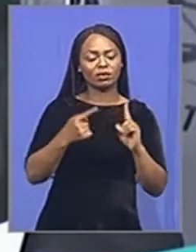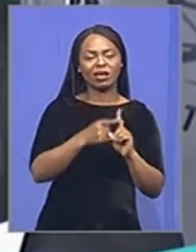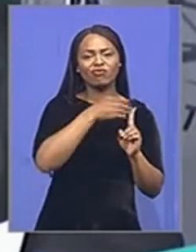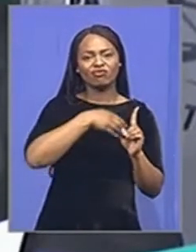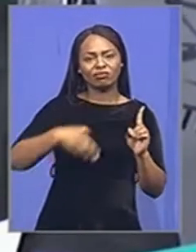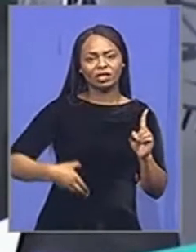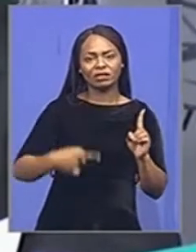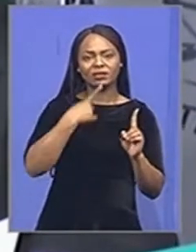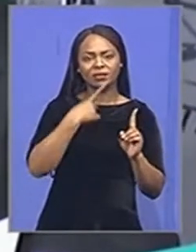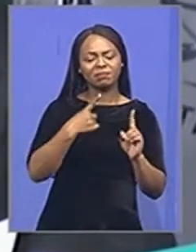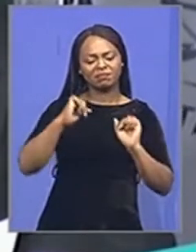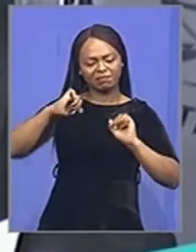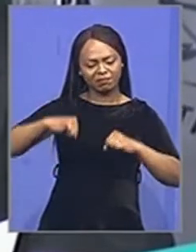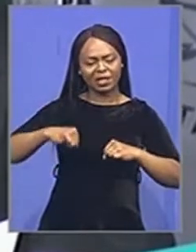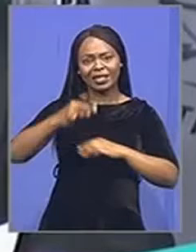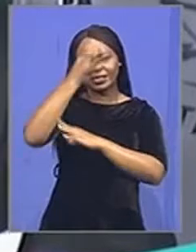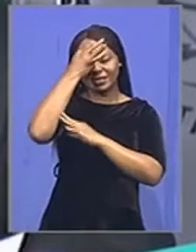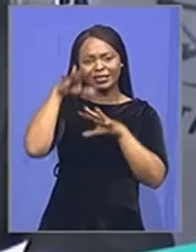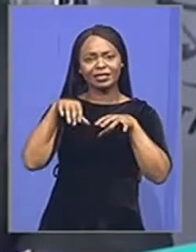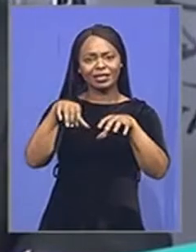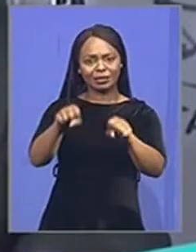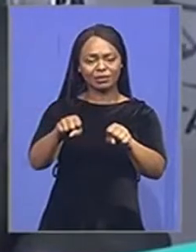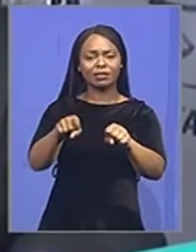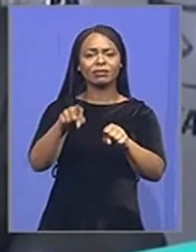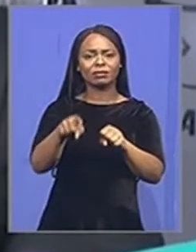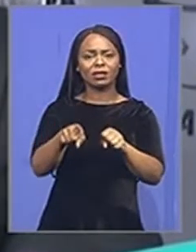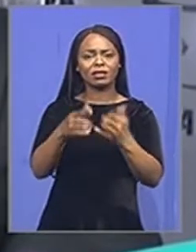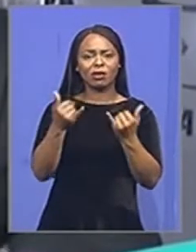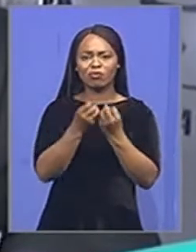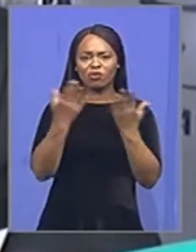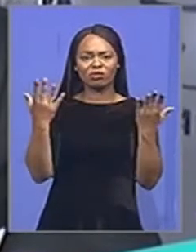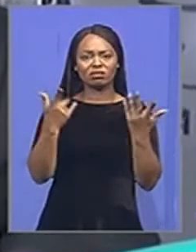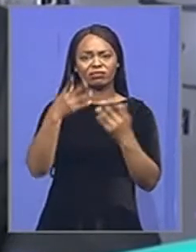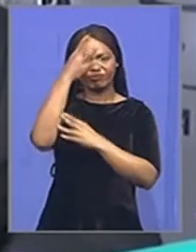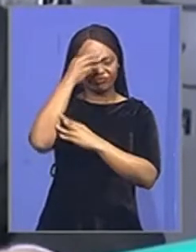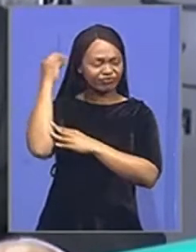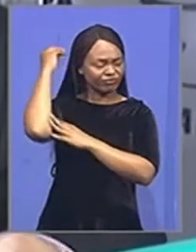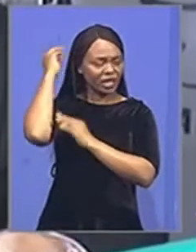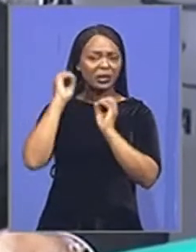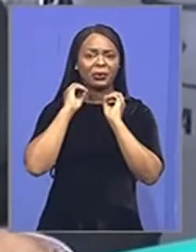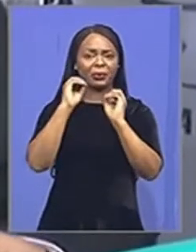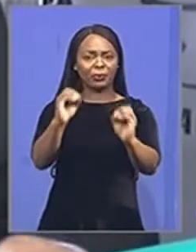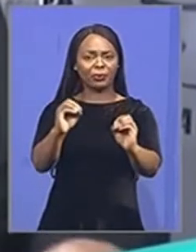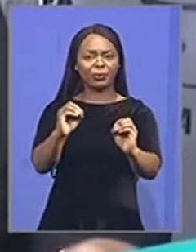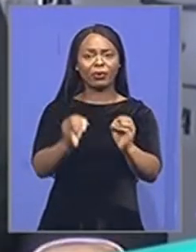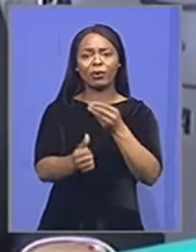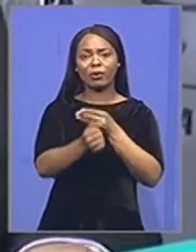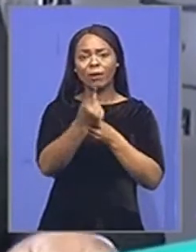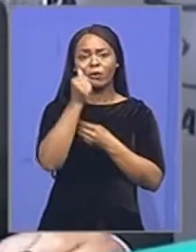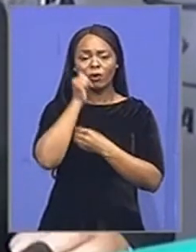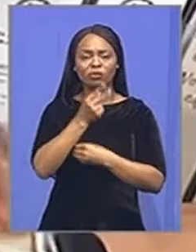le magatwe a gore go gapiwa ga puso go ne go sa tsewe tsia ka nako ya fa go ne go tlhagelela ka